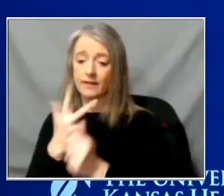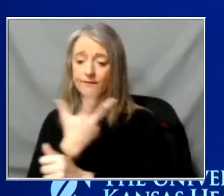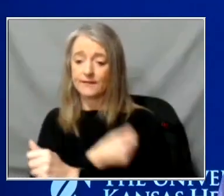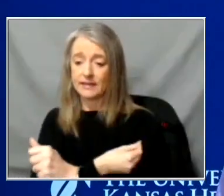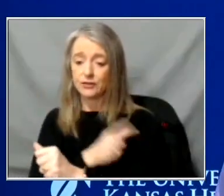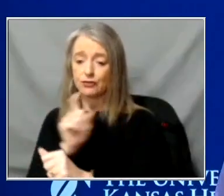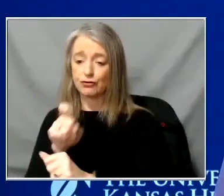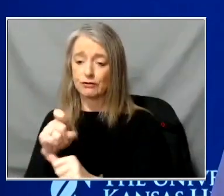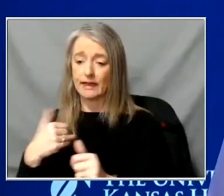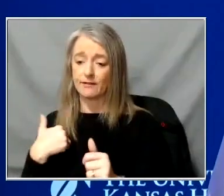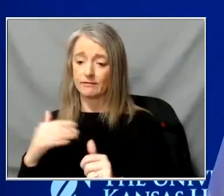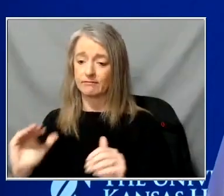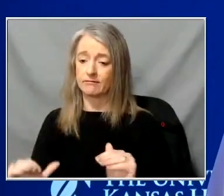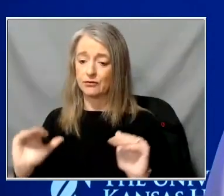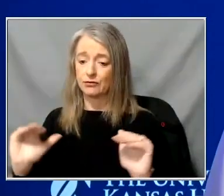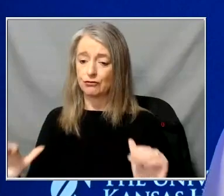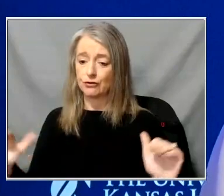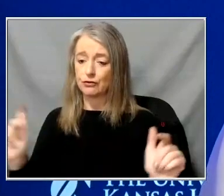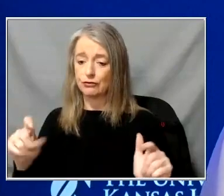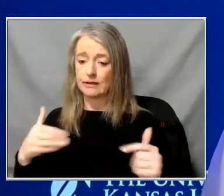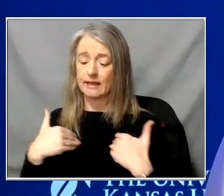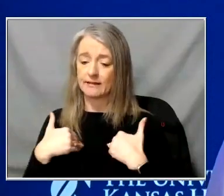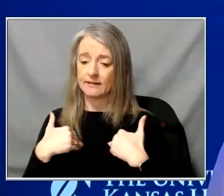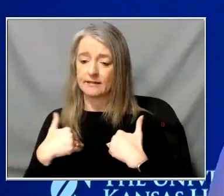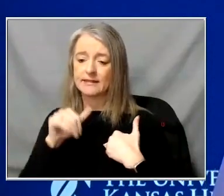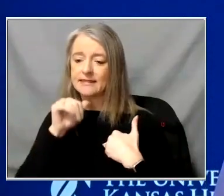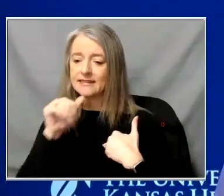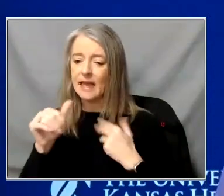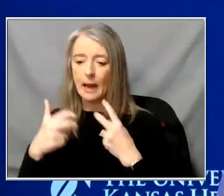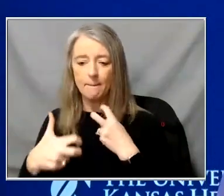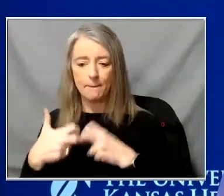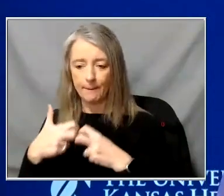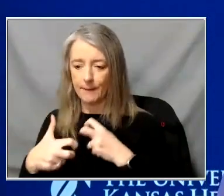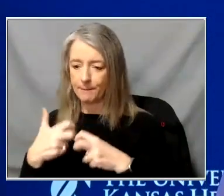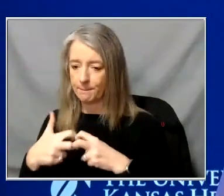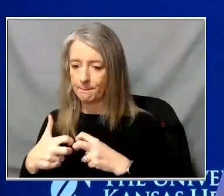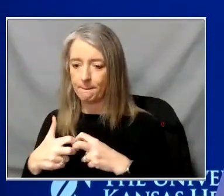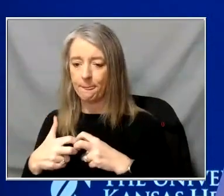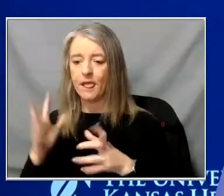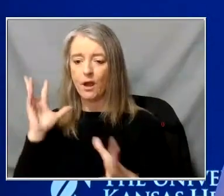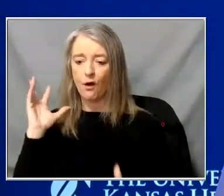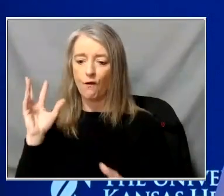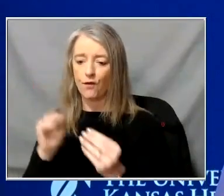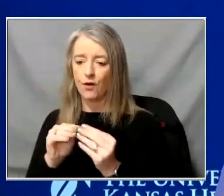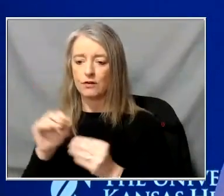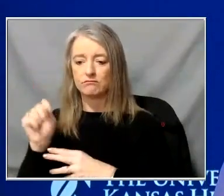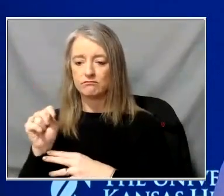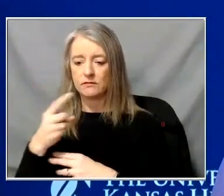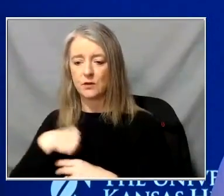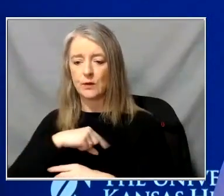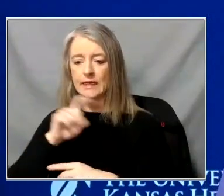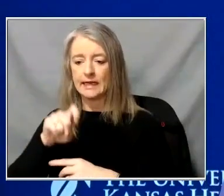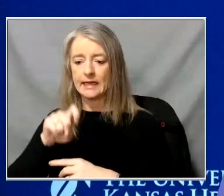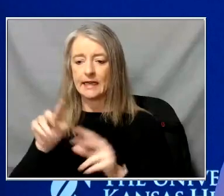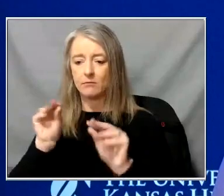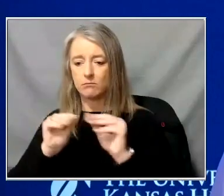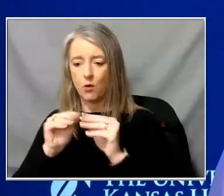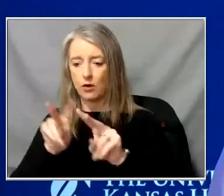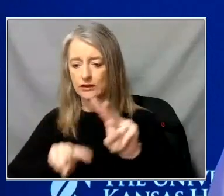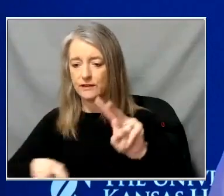a very common issue, very common problem. Don't be afraid to go have things evaluated, because as we talked about, there are some other things that can show up